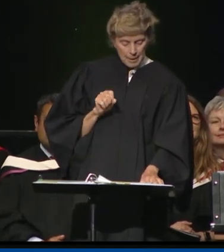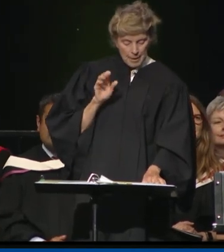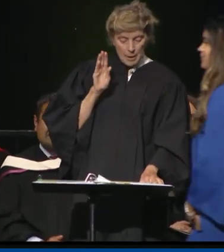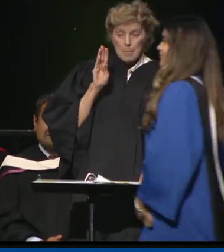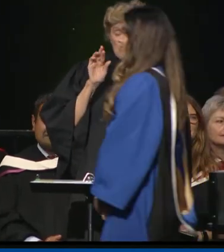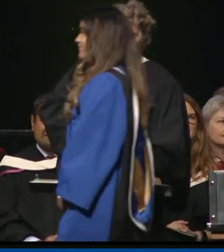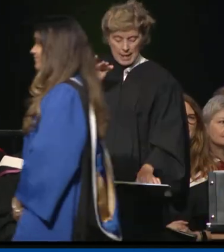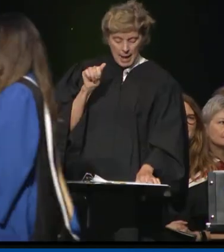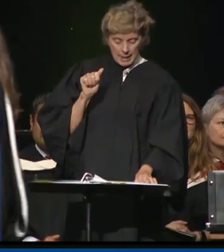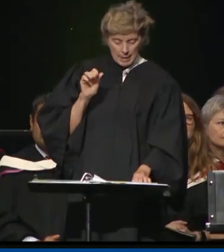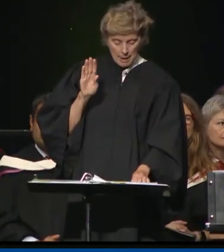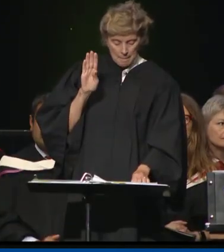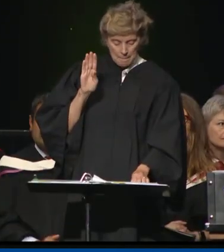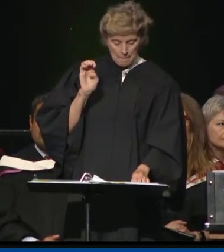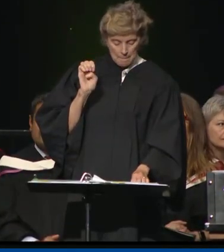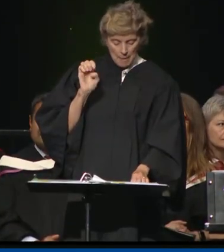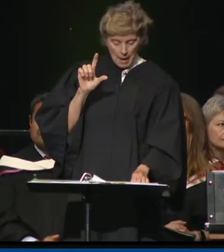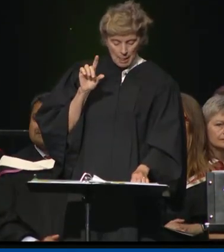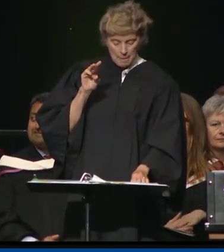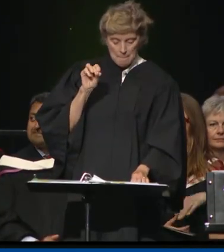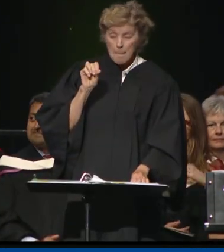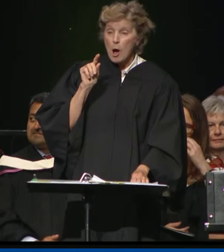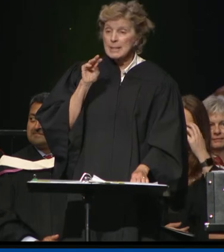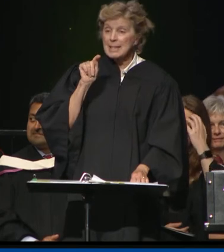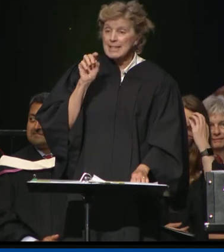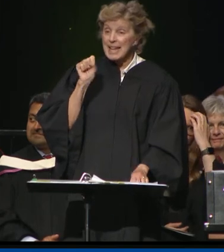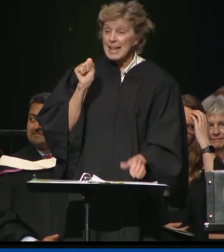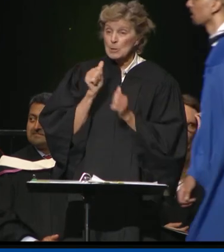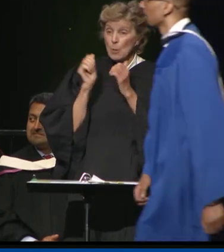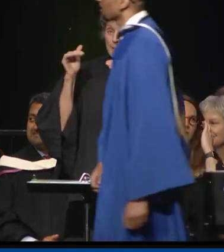Brianna Belmontes, with distinction.